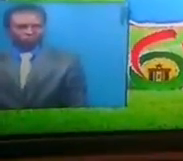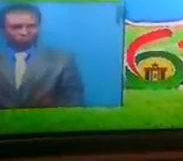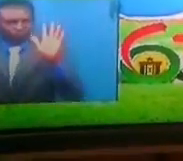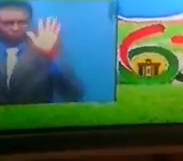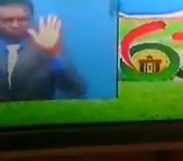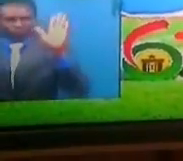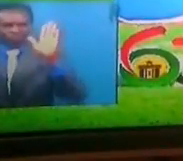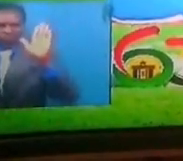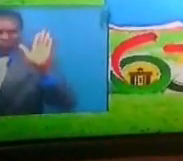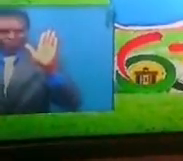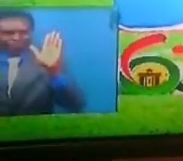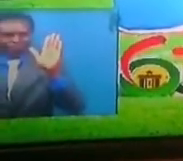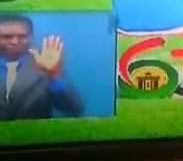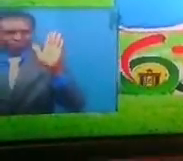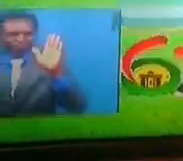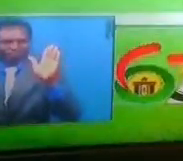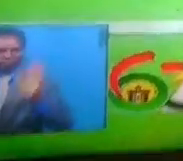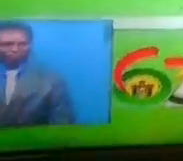So the loop and